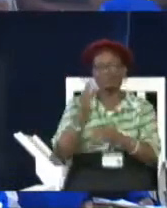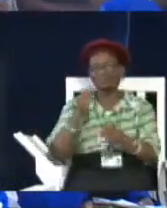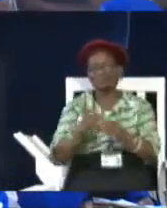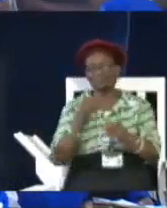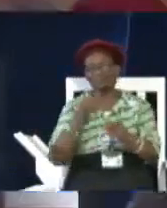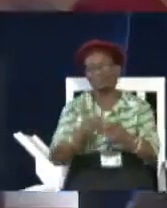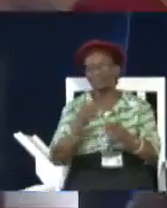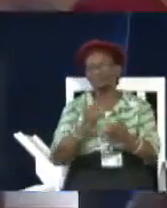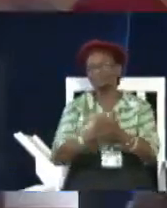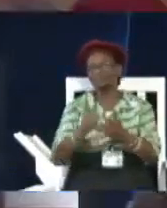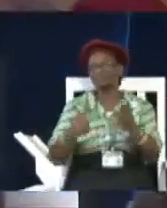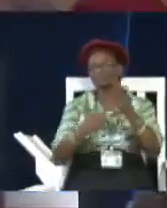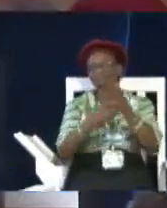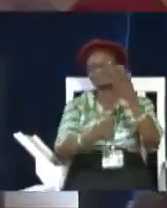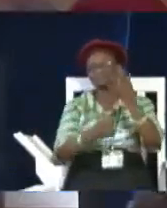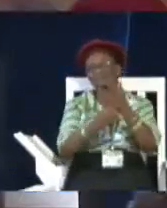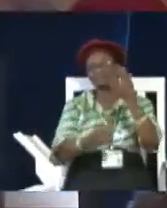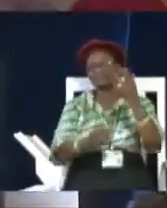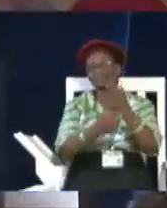Oil is essential